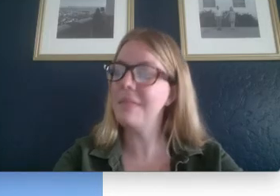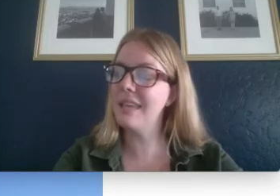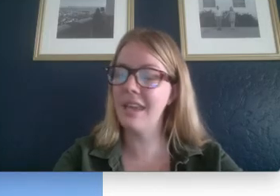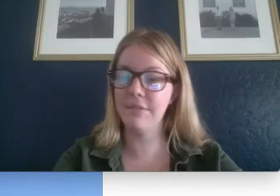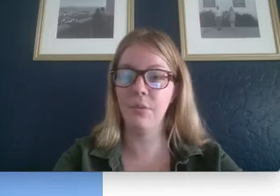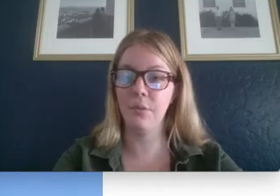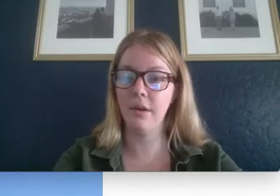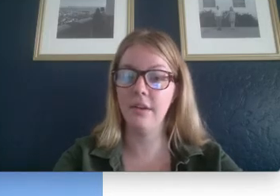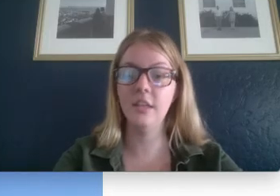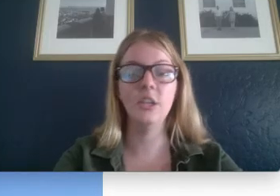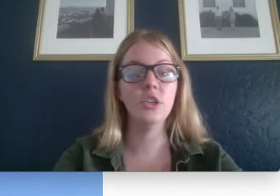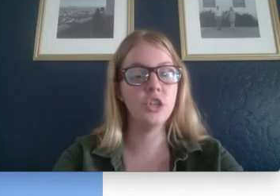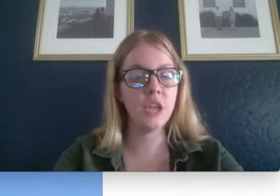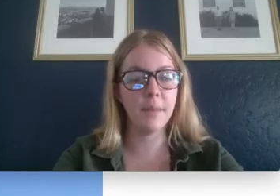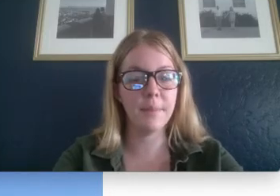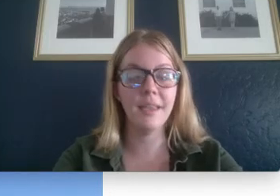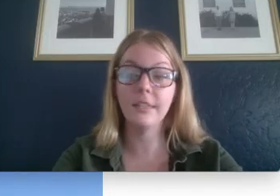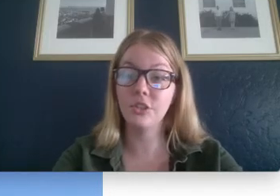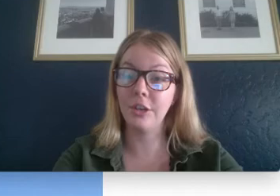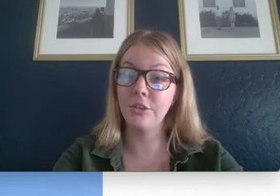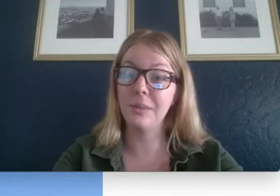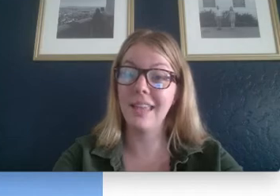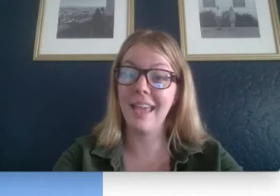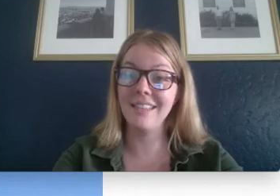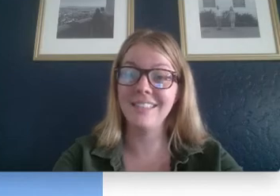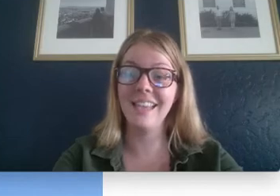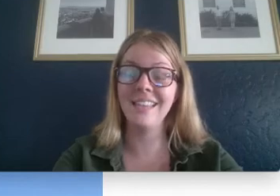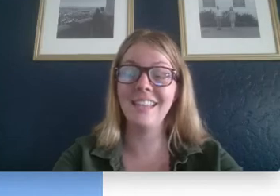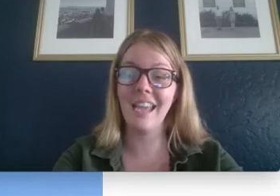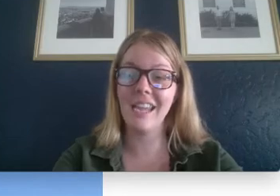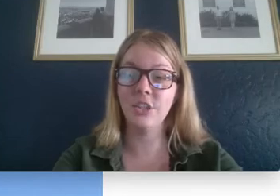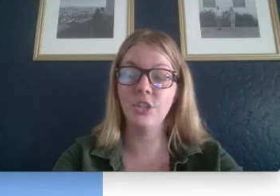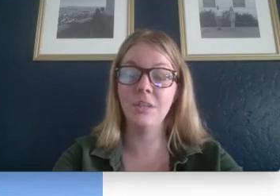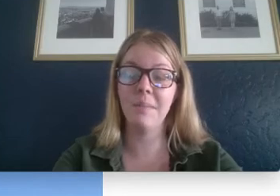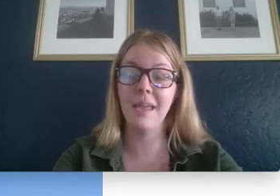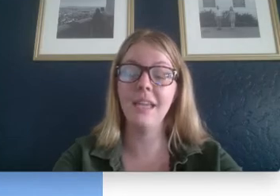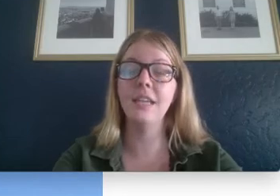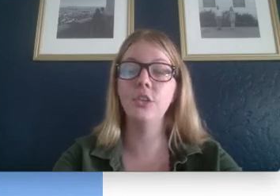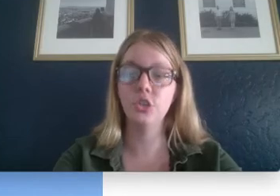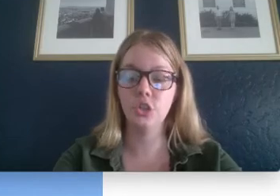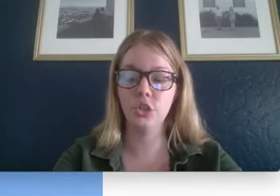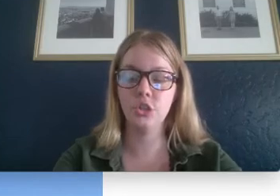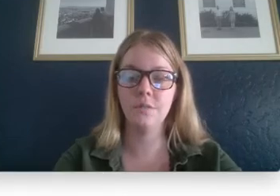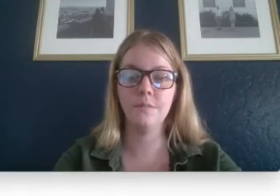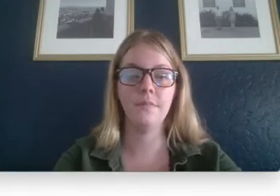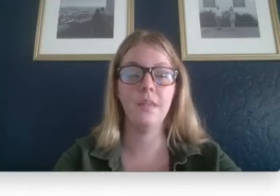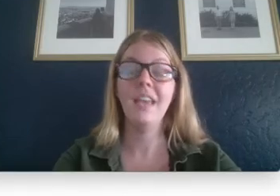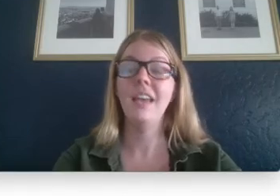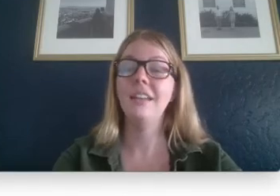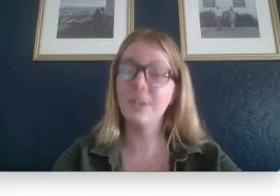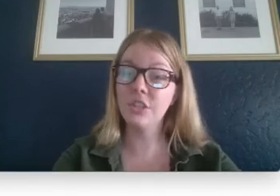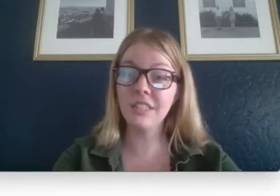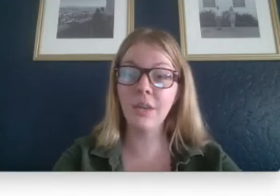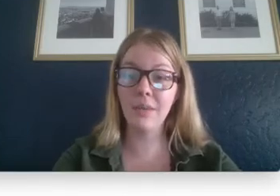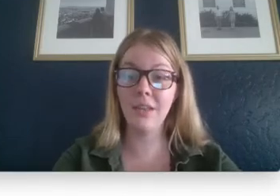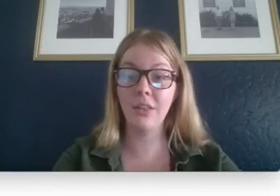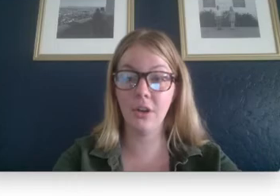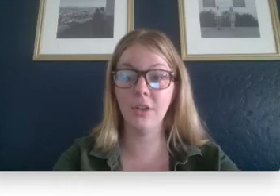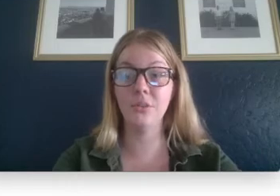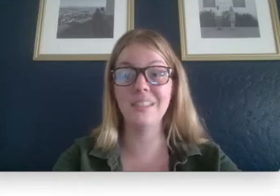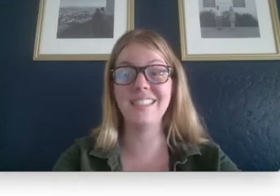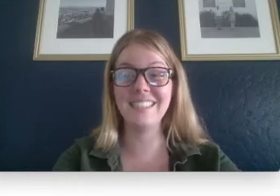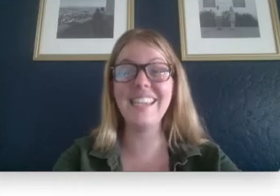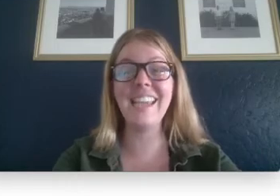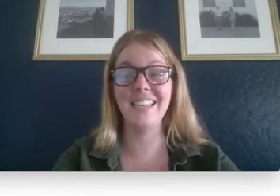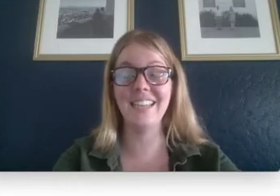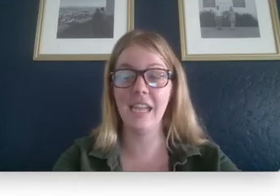I'm thinking of the word ship. It starts with S and H to make sh. Now, just like we learned